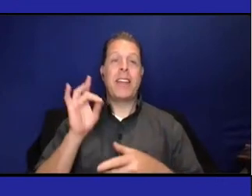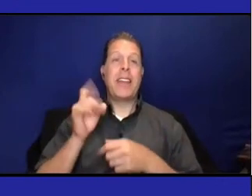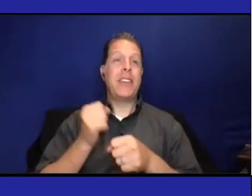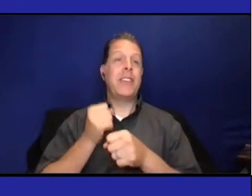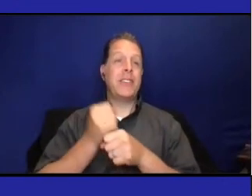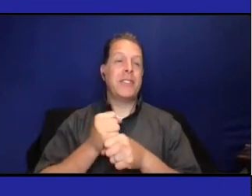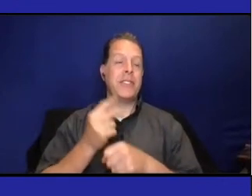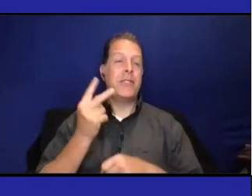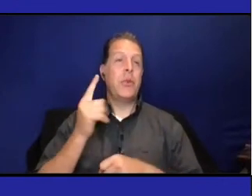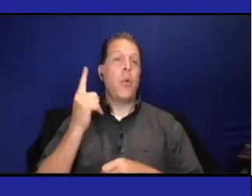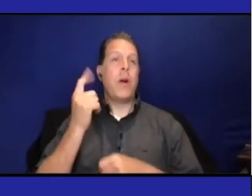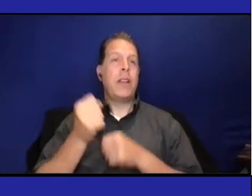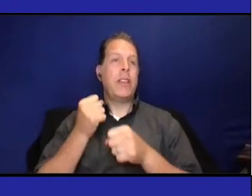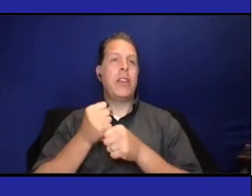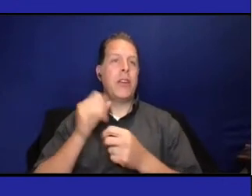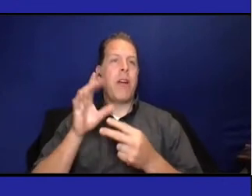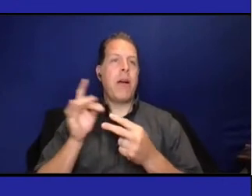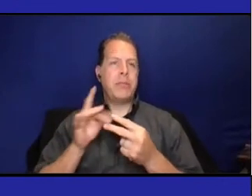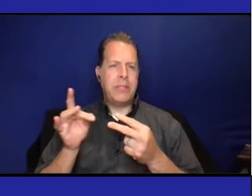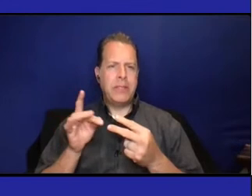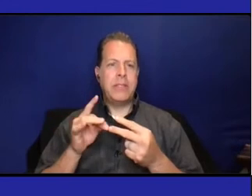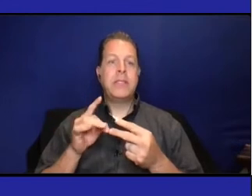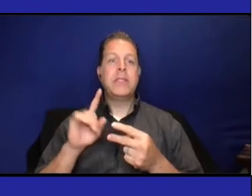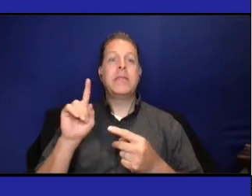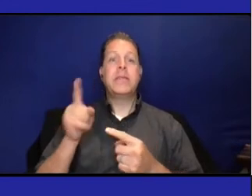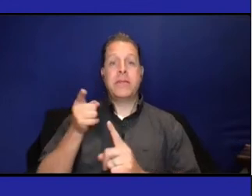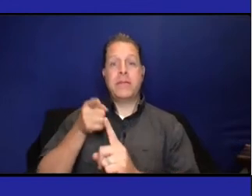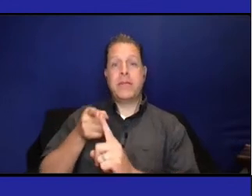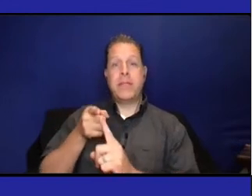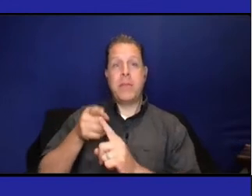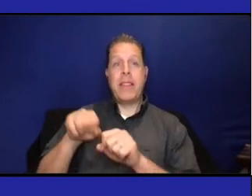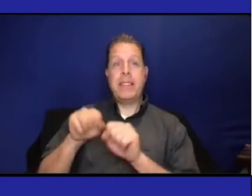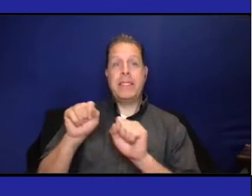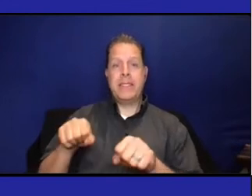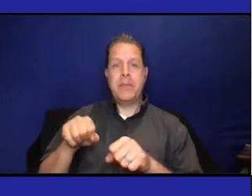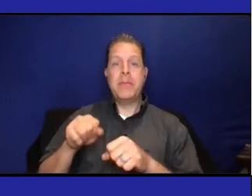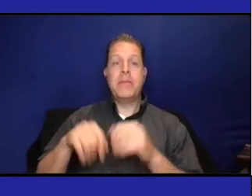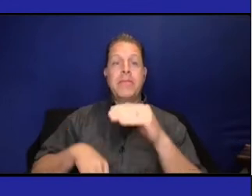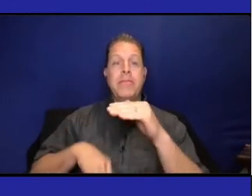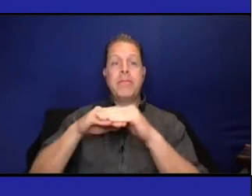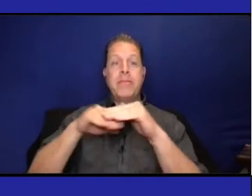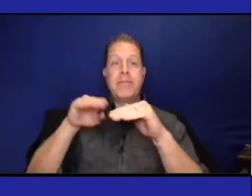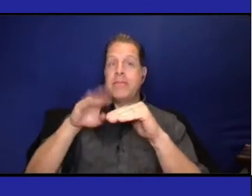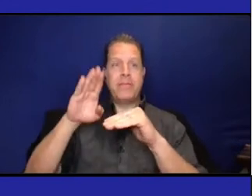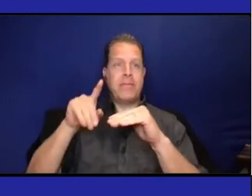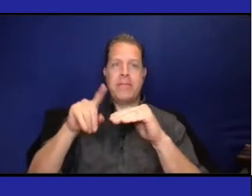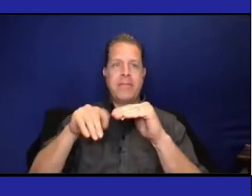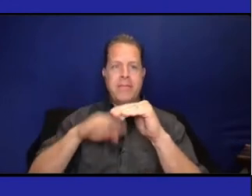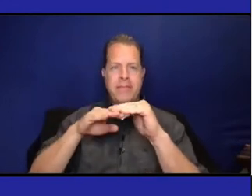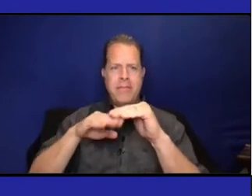options solely exercisable by the system in an amount not to exceed